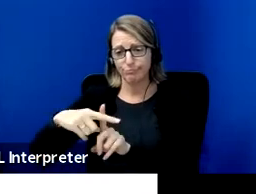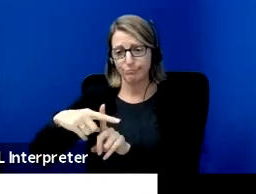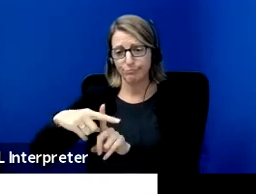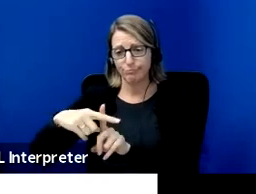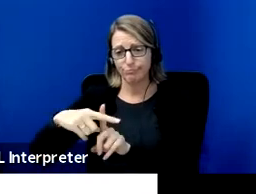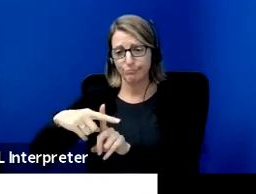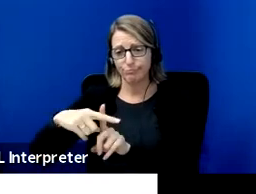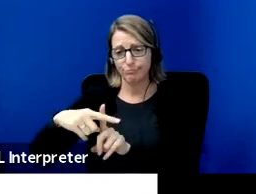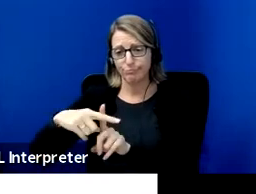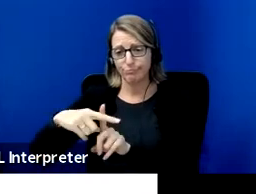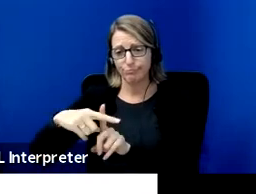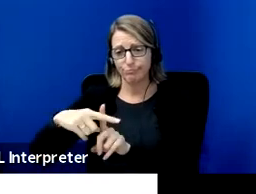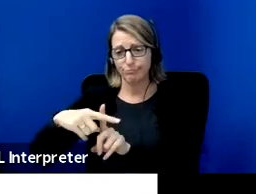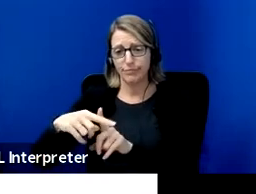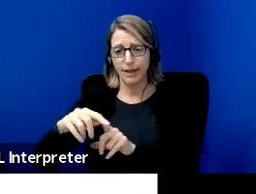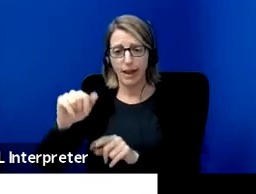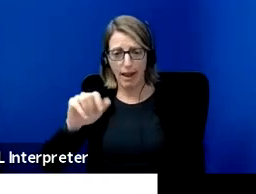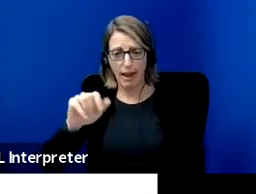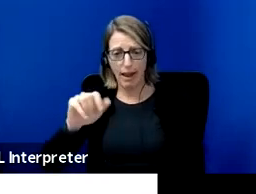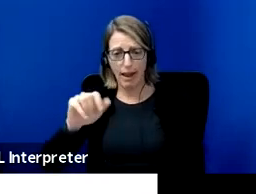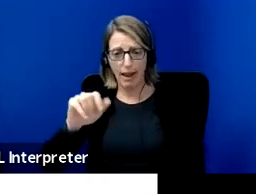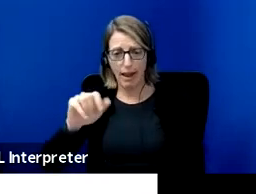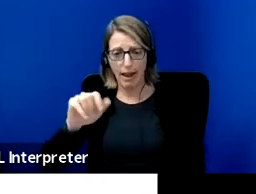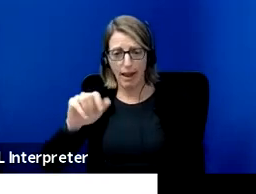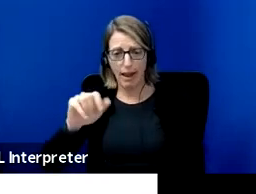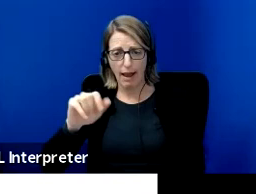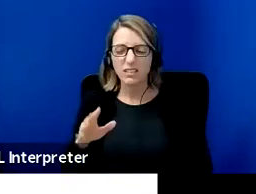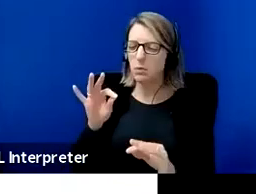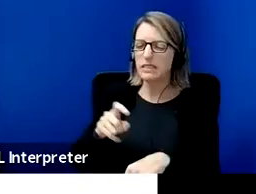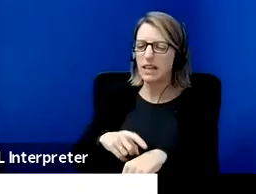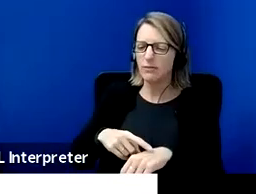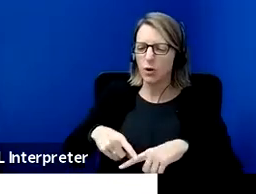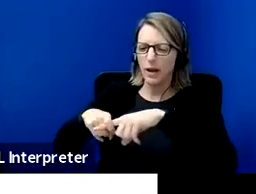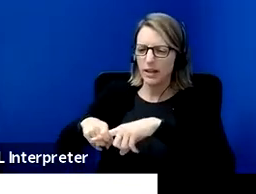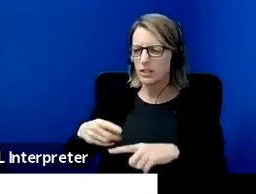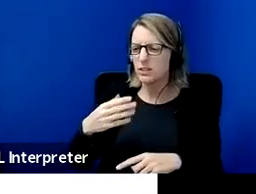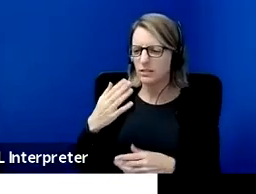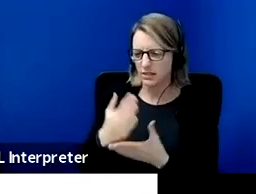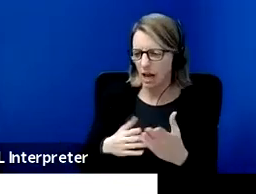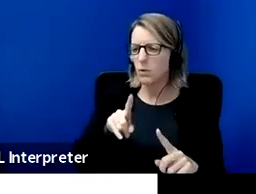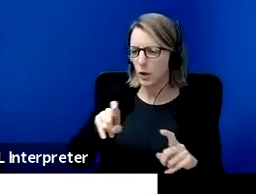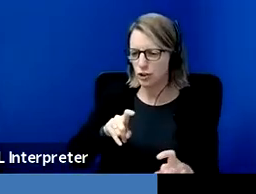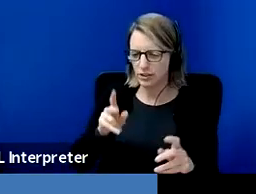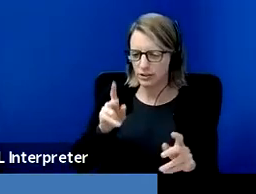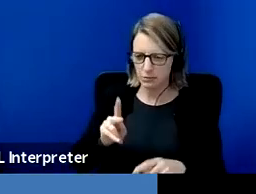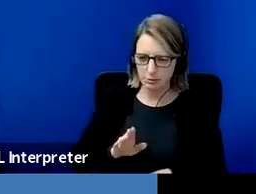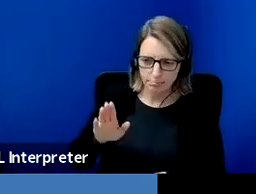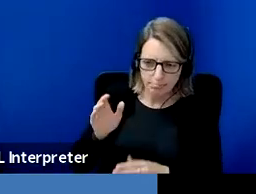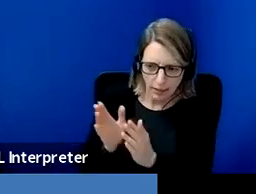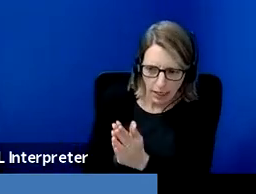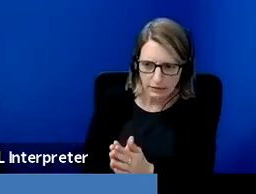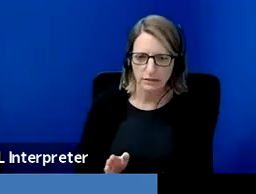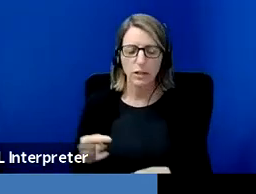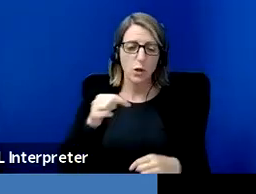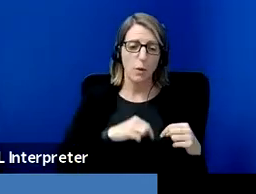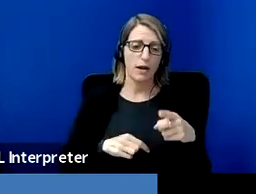Okay, let's. And now's a good time for a couple questions that have been raised. Perfect. Go back to that main screen where you were previously. Yep. Okay, one